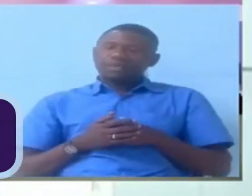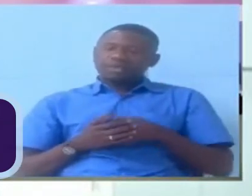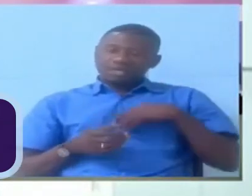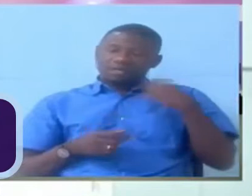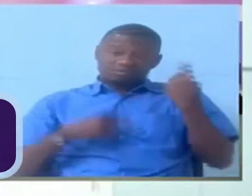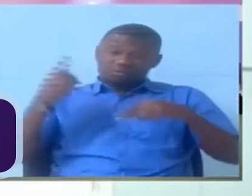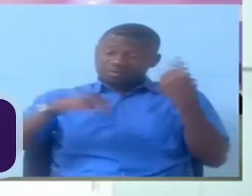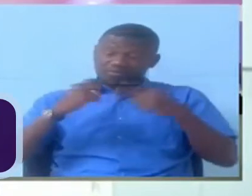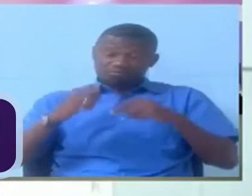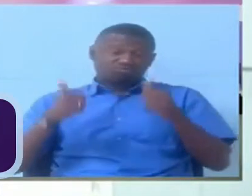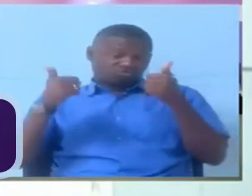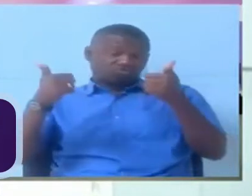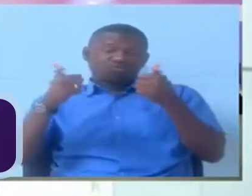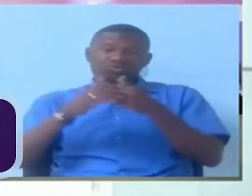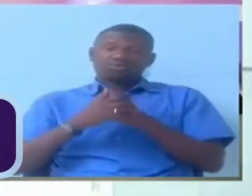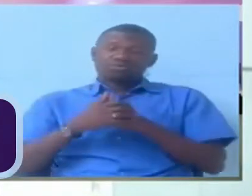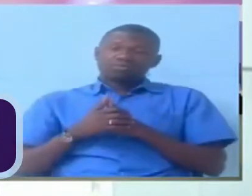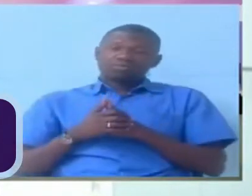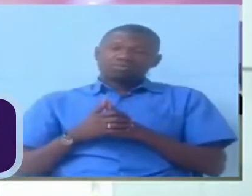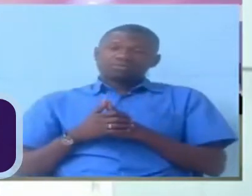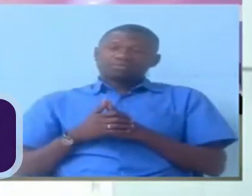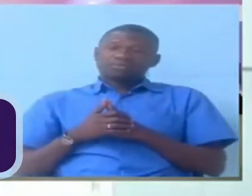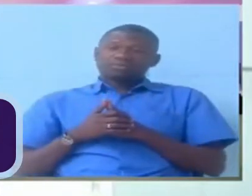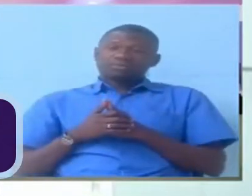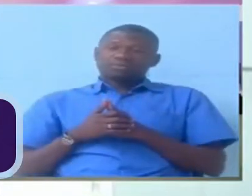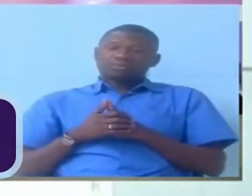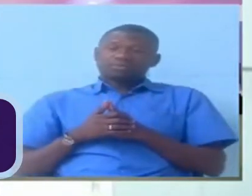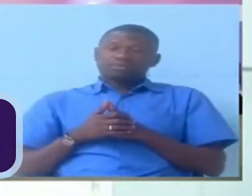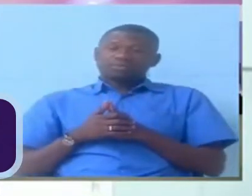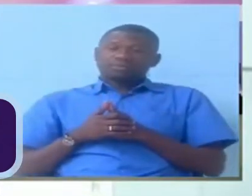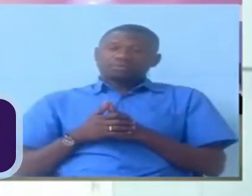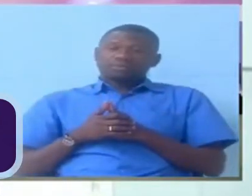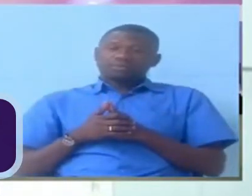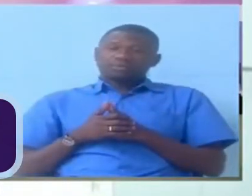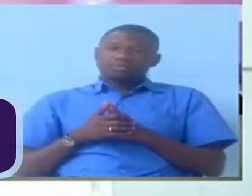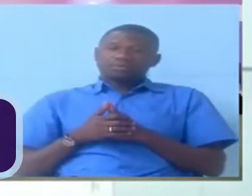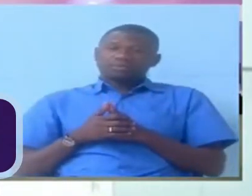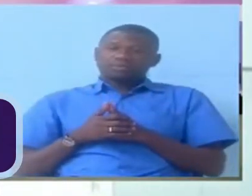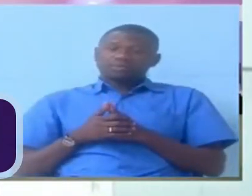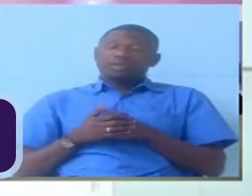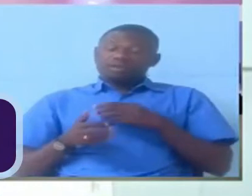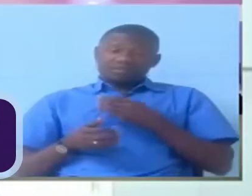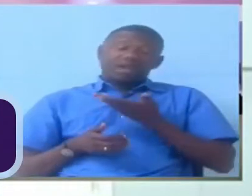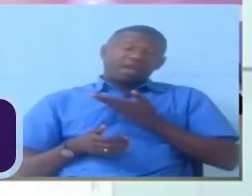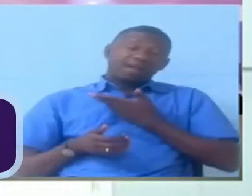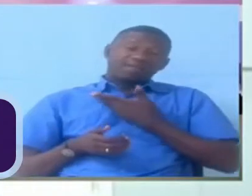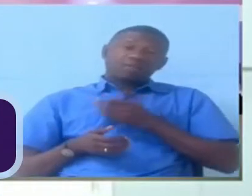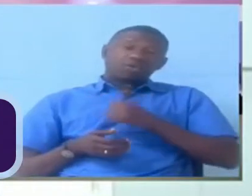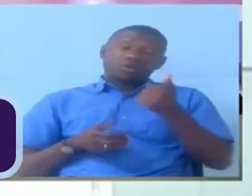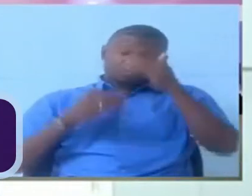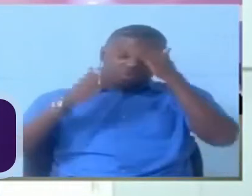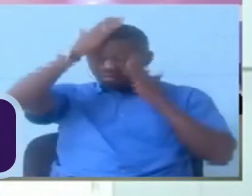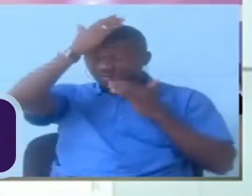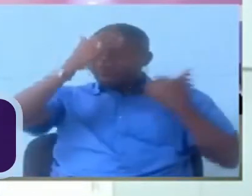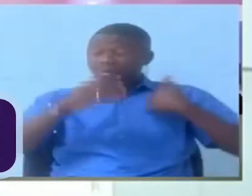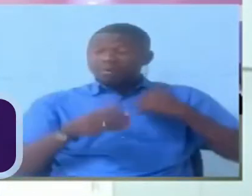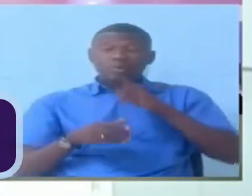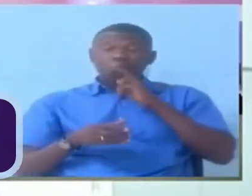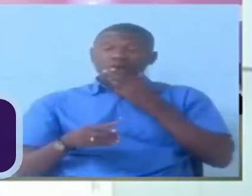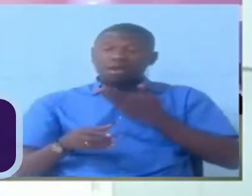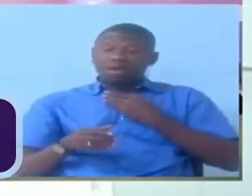honole but you cannot dissociate, you cannot separate the professional from the academic.